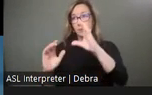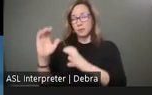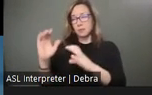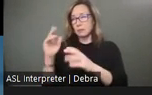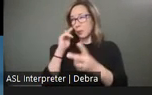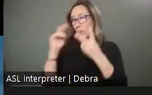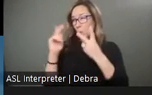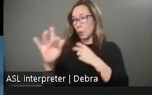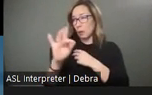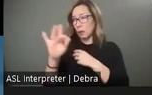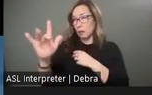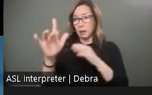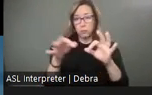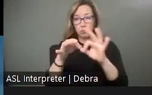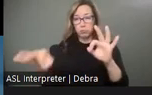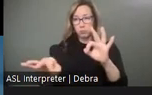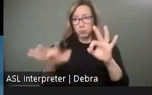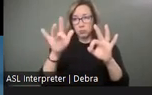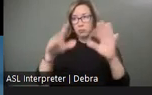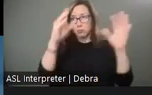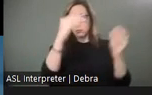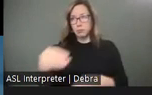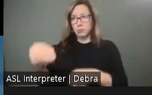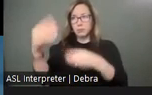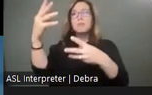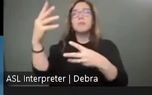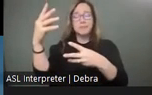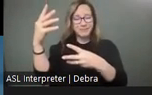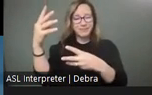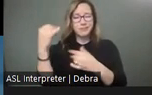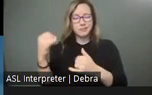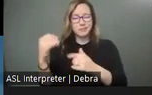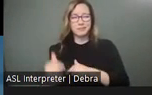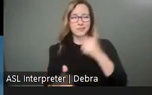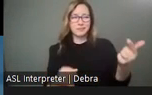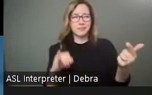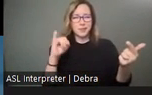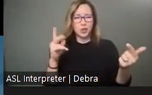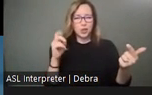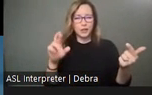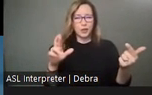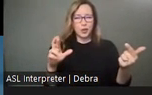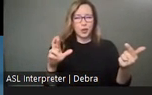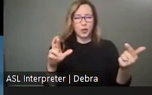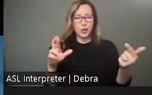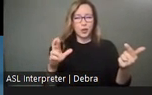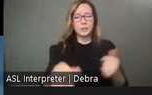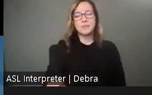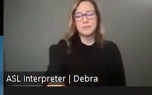please select the link and download the material. I'll now turn it back to Jennifer for some welcoming remarks.